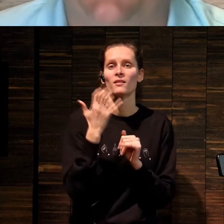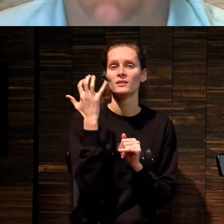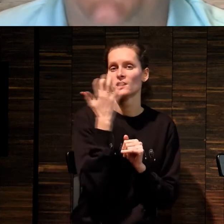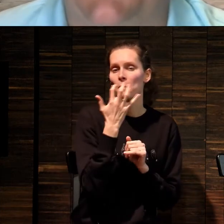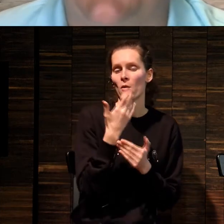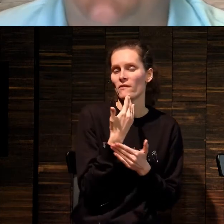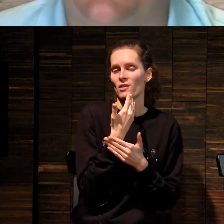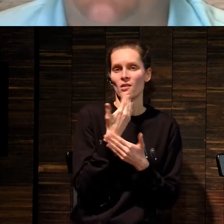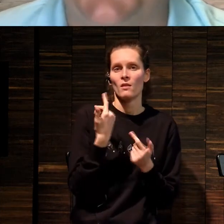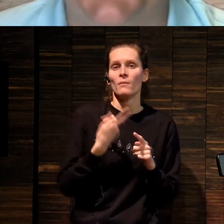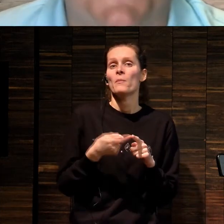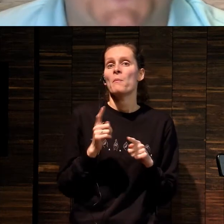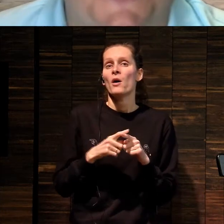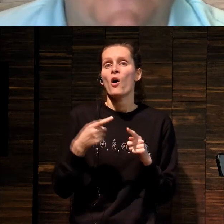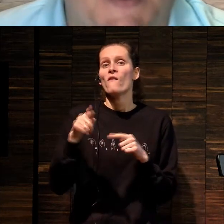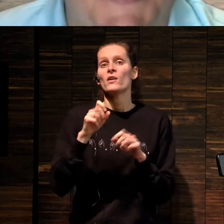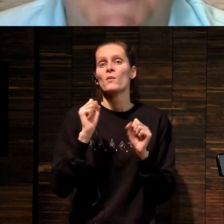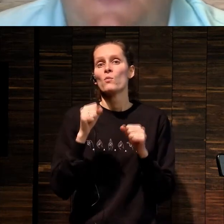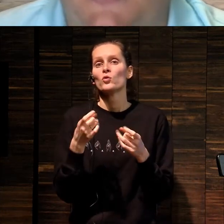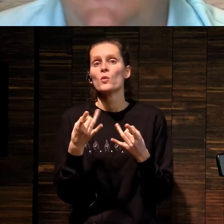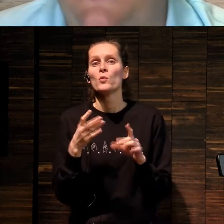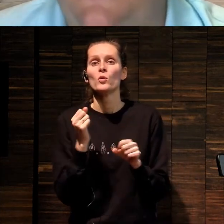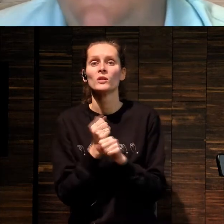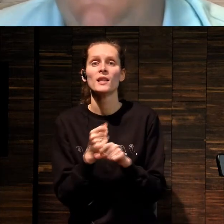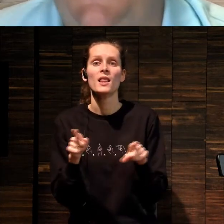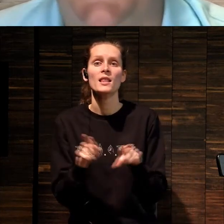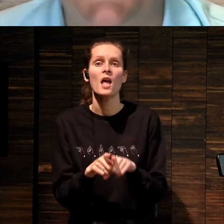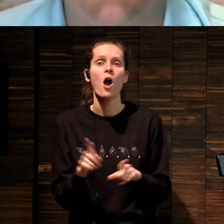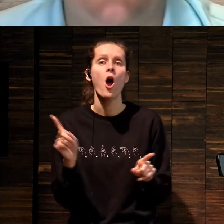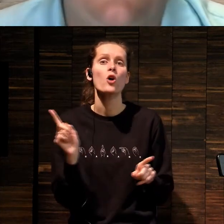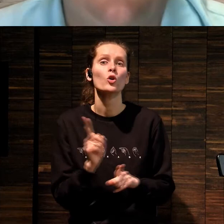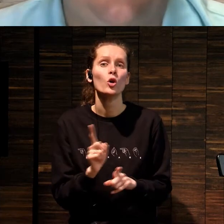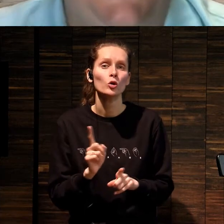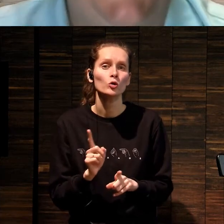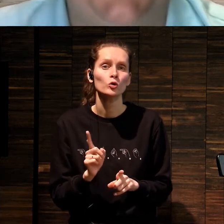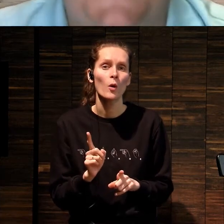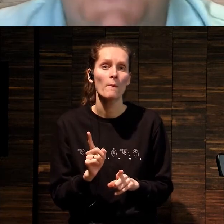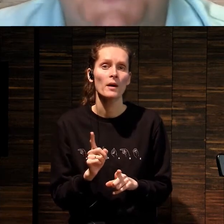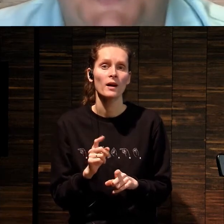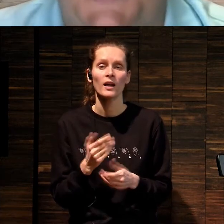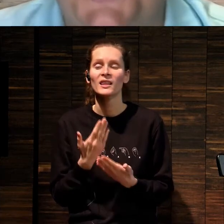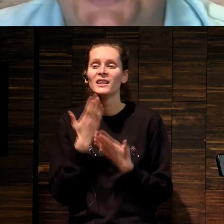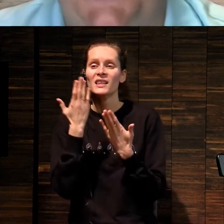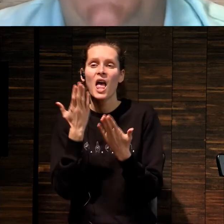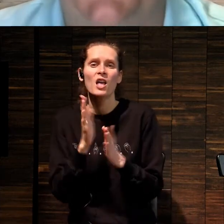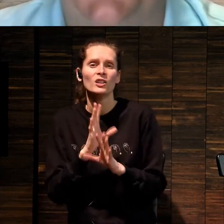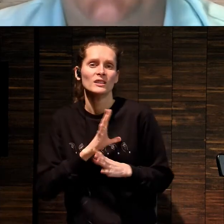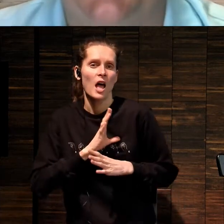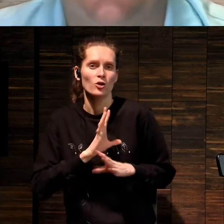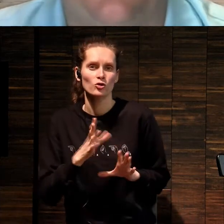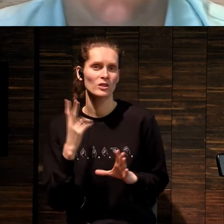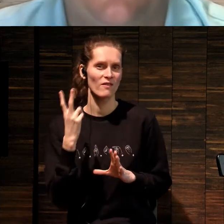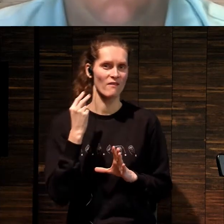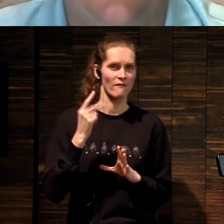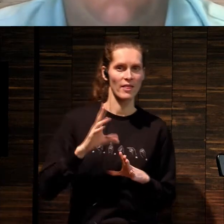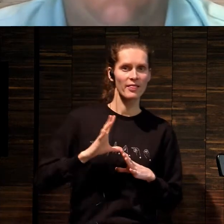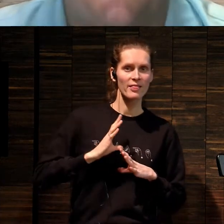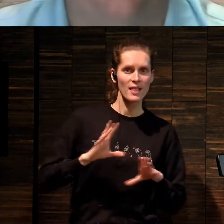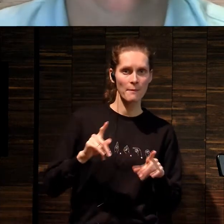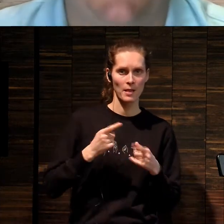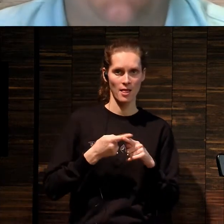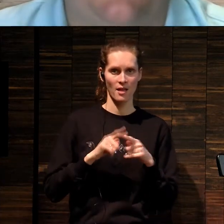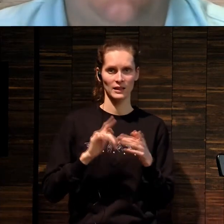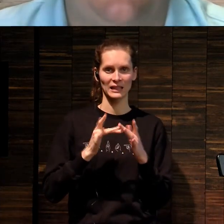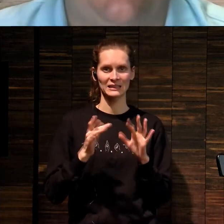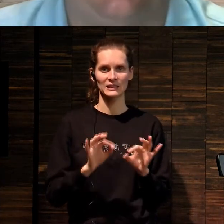have been automatically restructured if necessary. And again, the heading levels are not changed on the